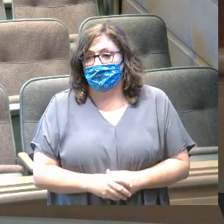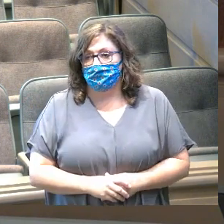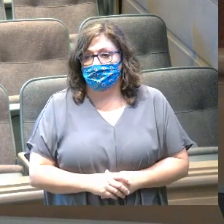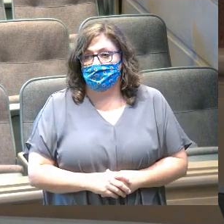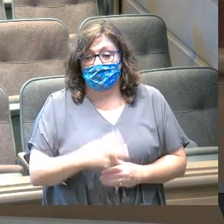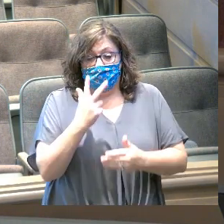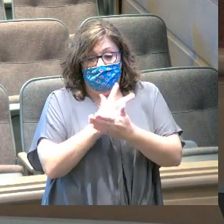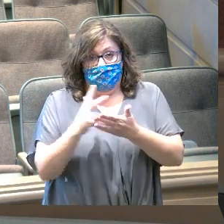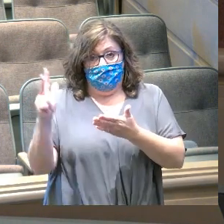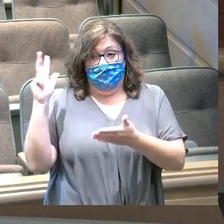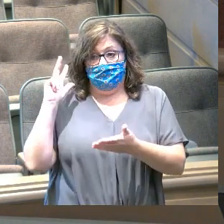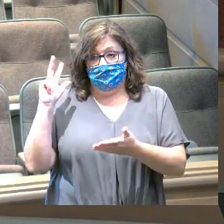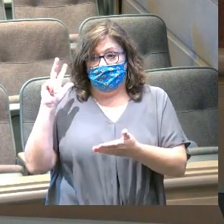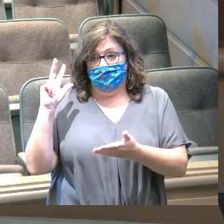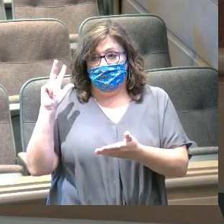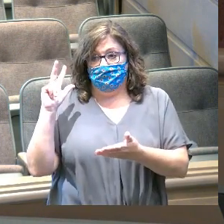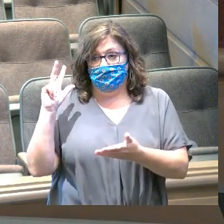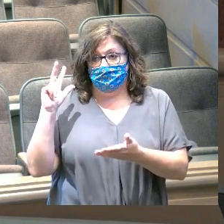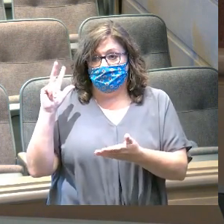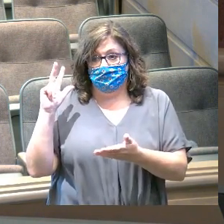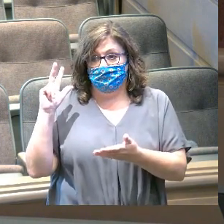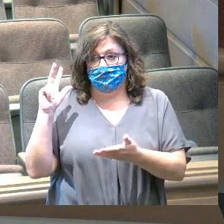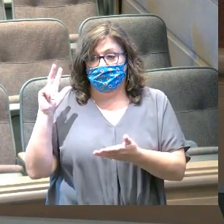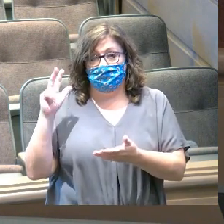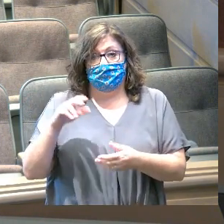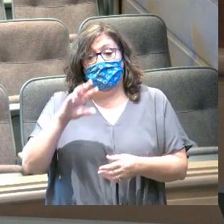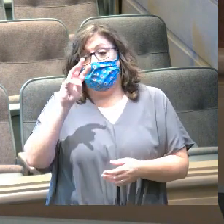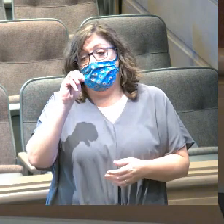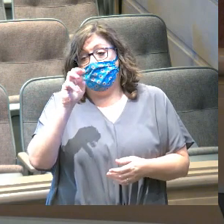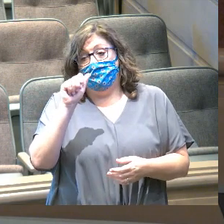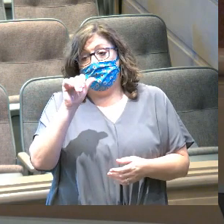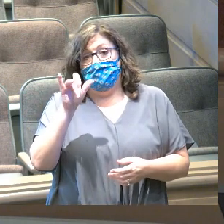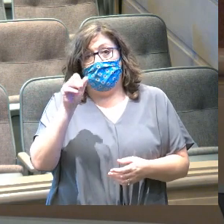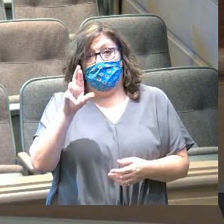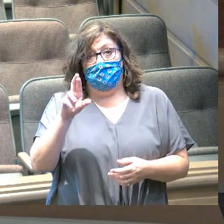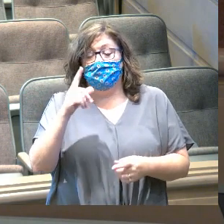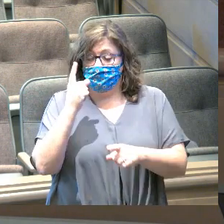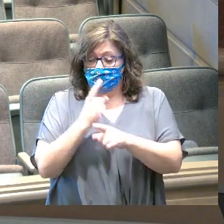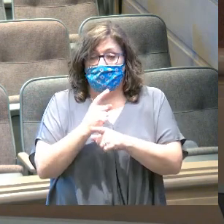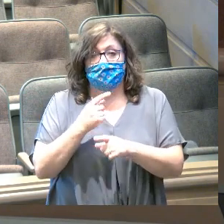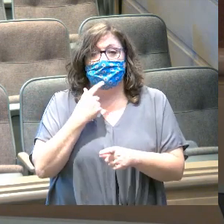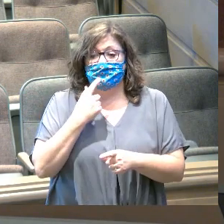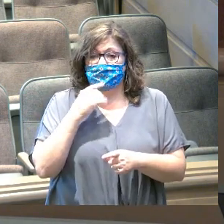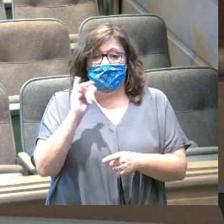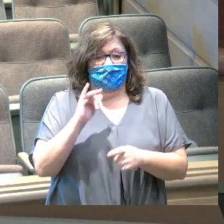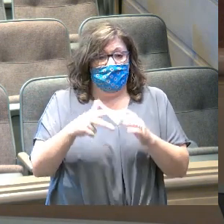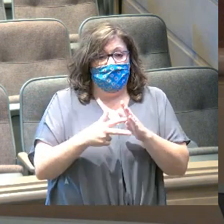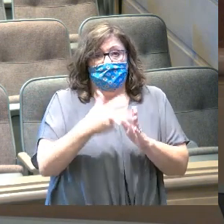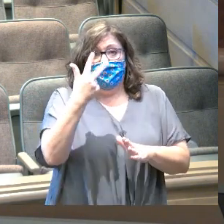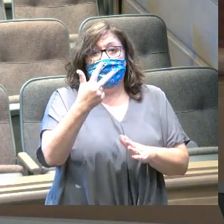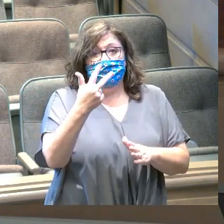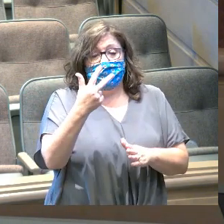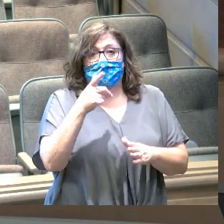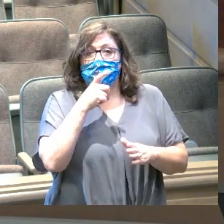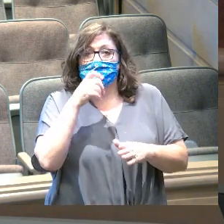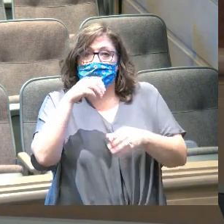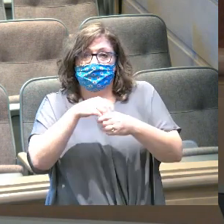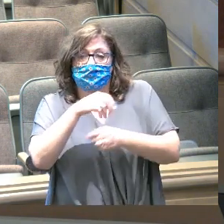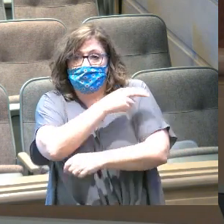3 weeks ago, the mayor's absolutely right. It was nearly 3 times that was